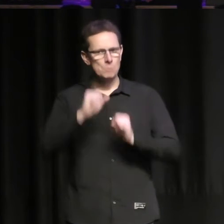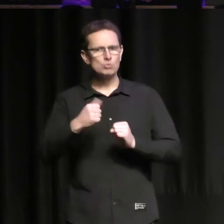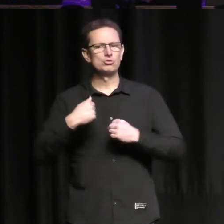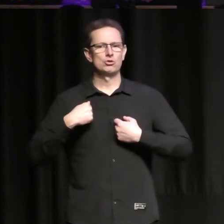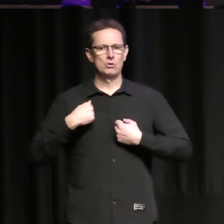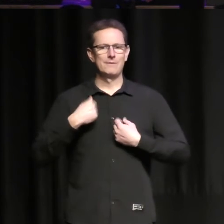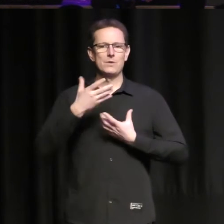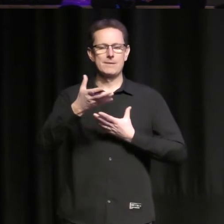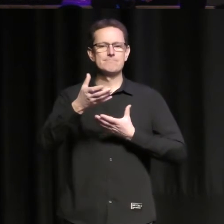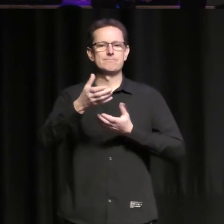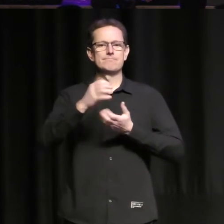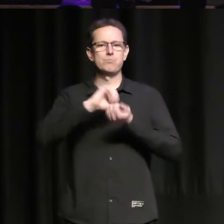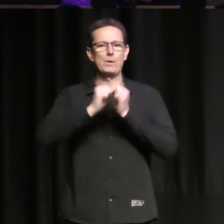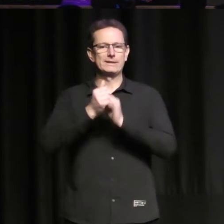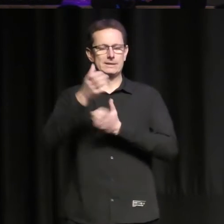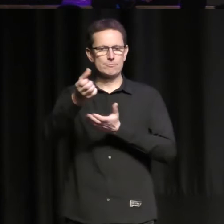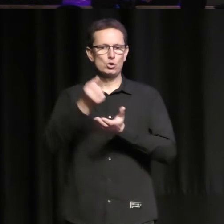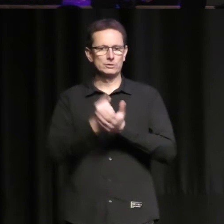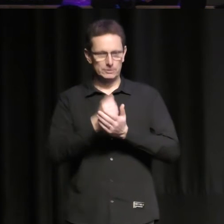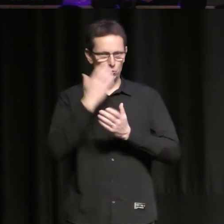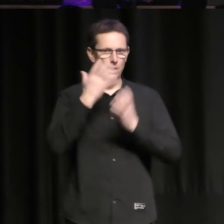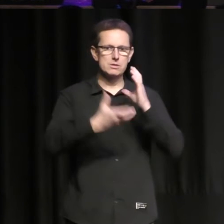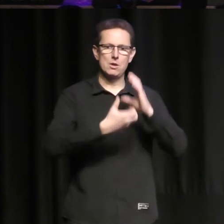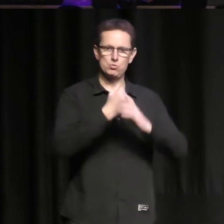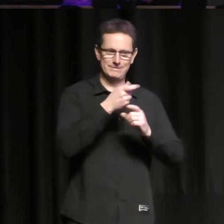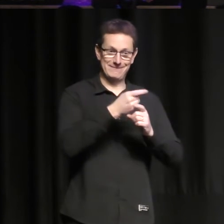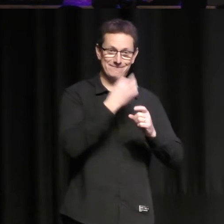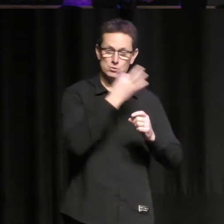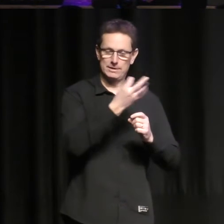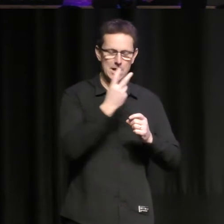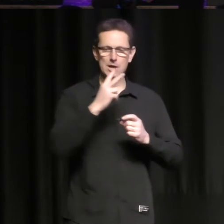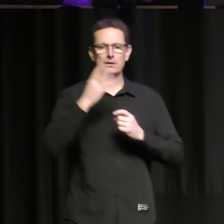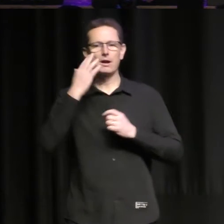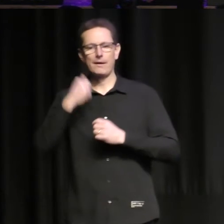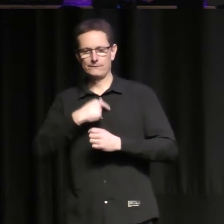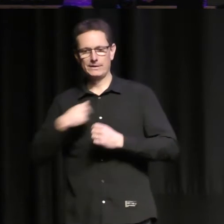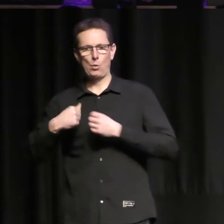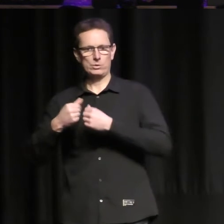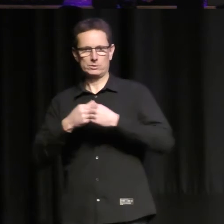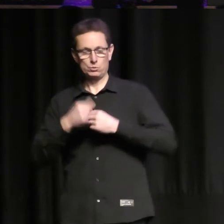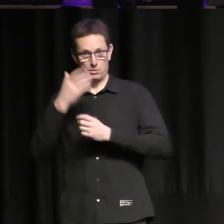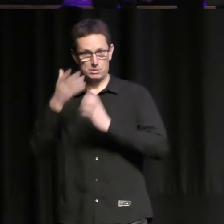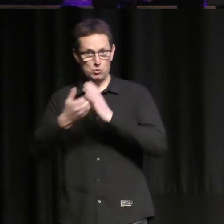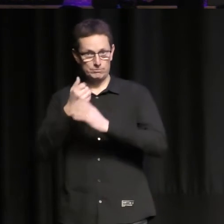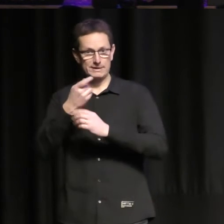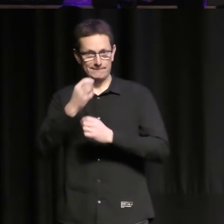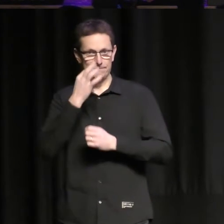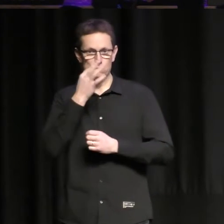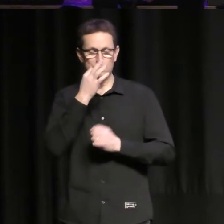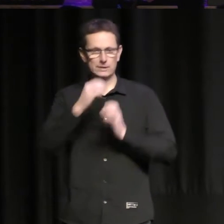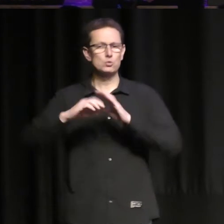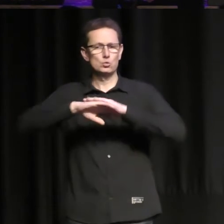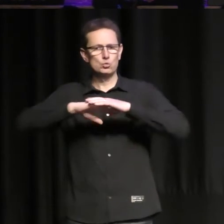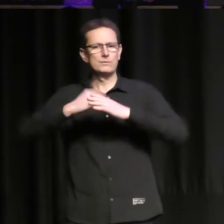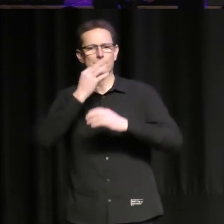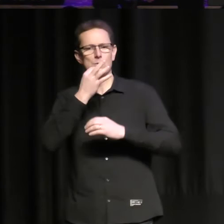a difference? Or can you do it as an association lifting just the basic questions?